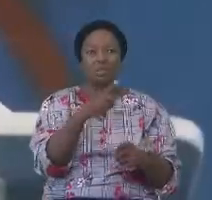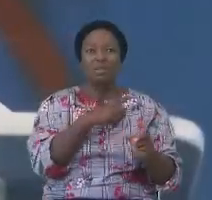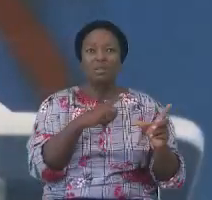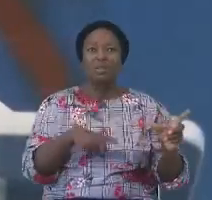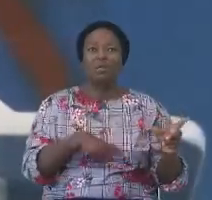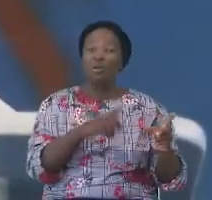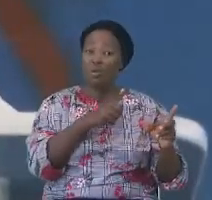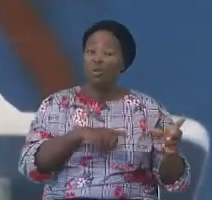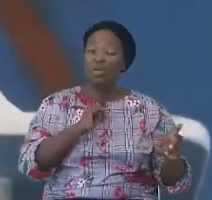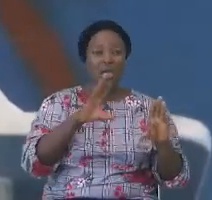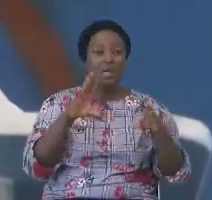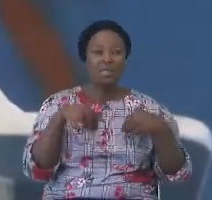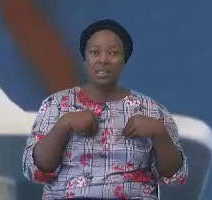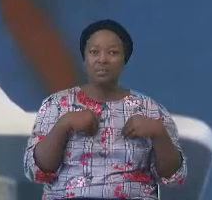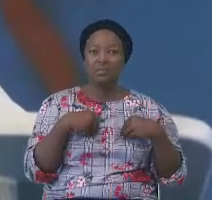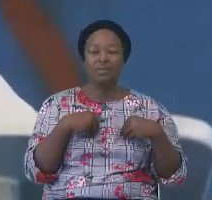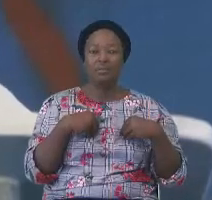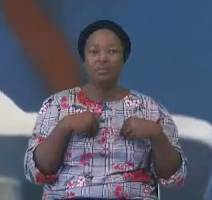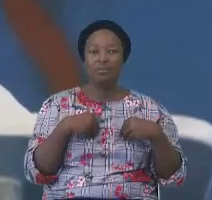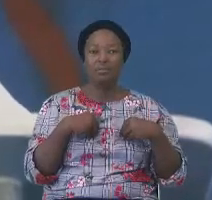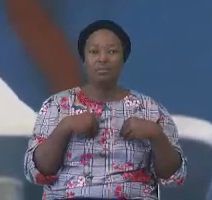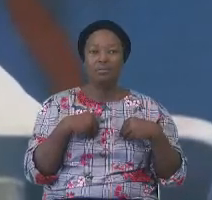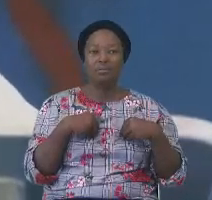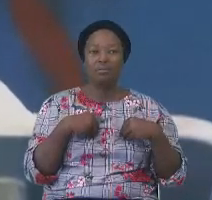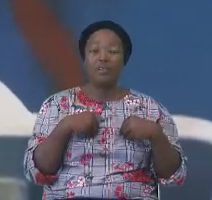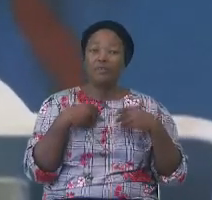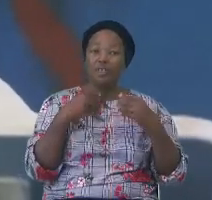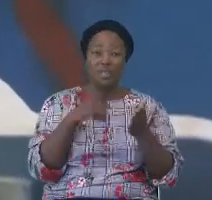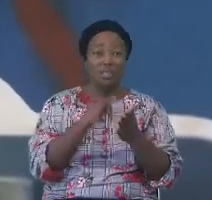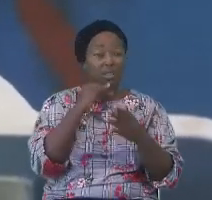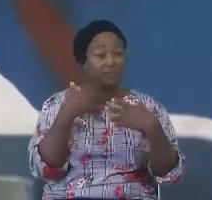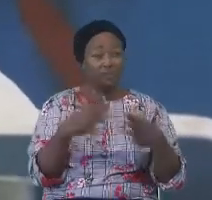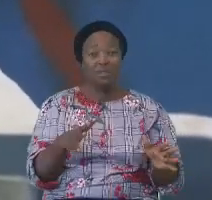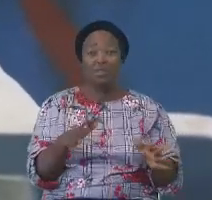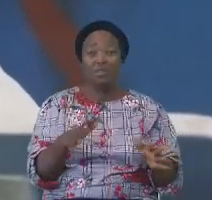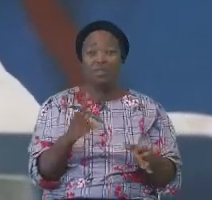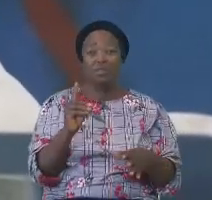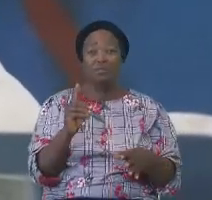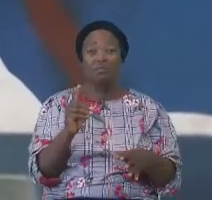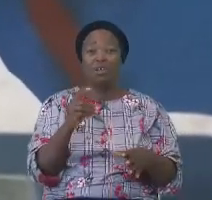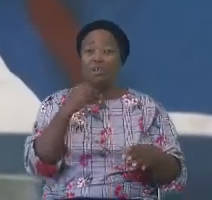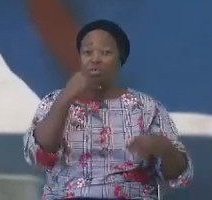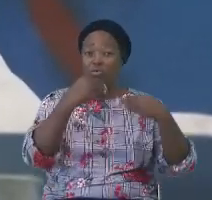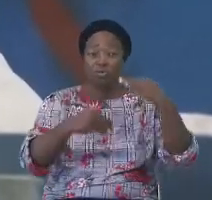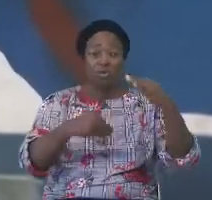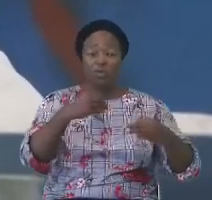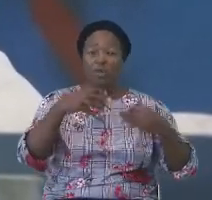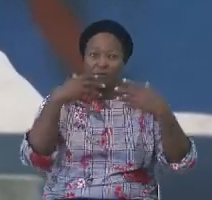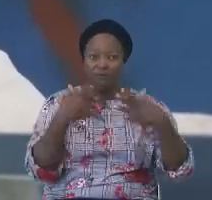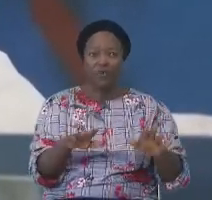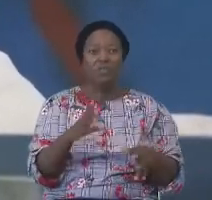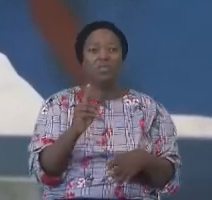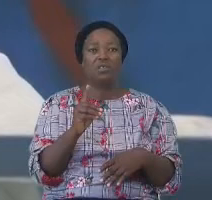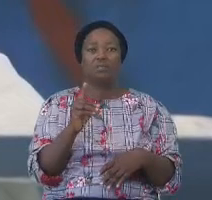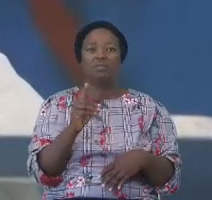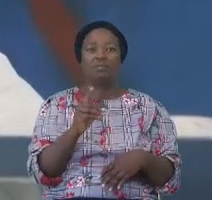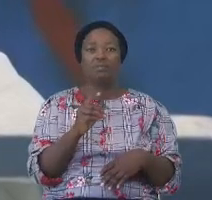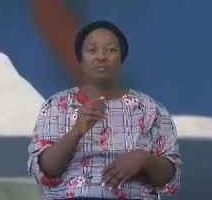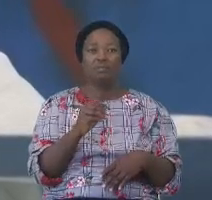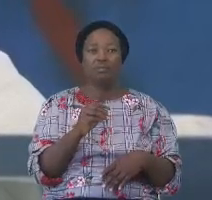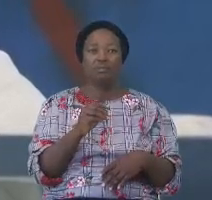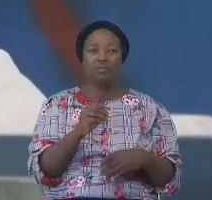you i can tell the lord lord i accept it's finished